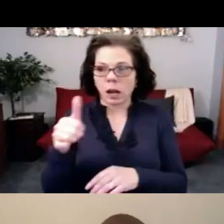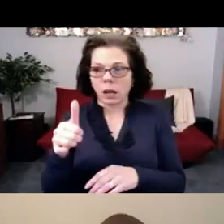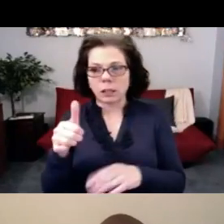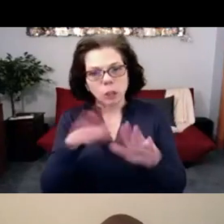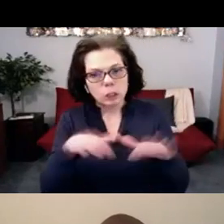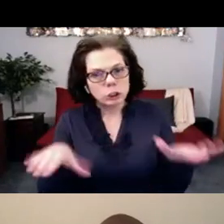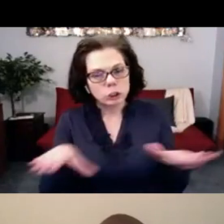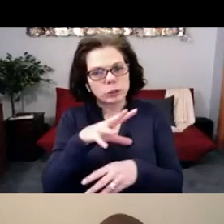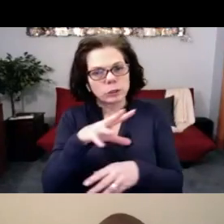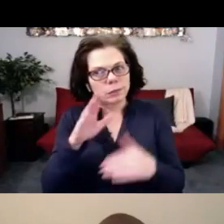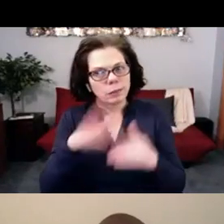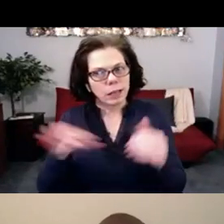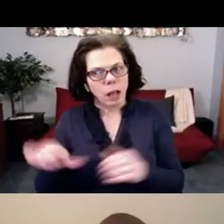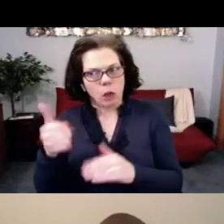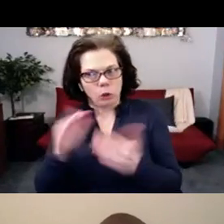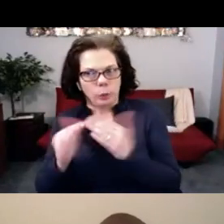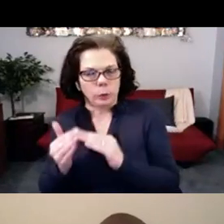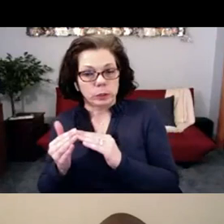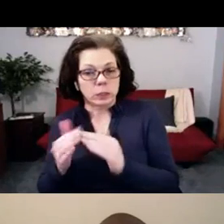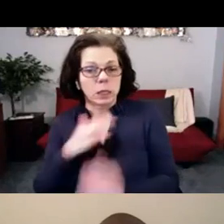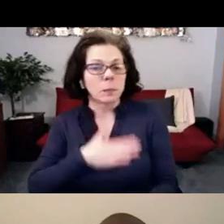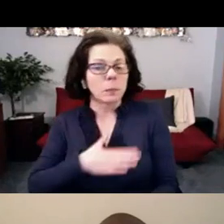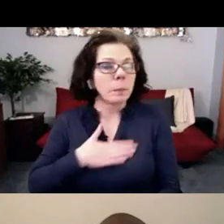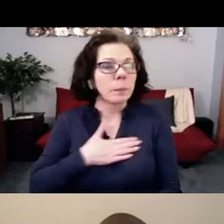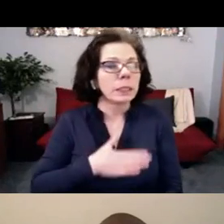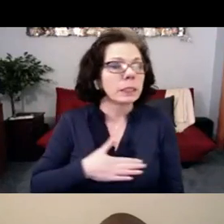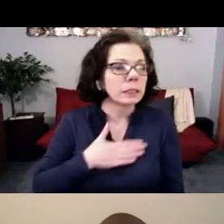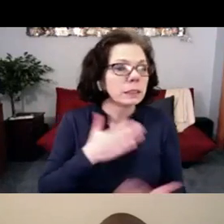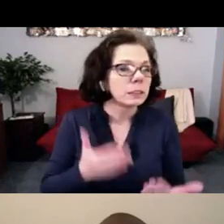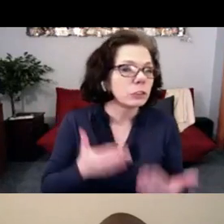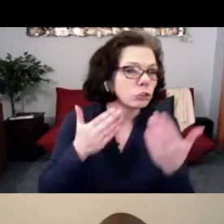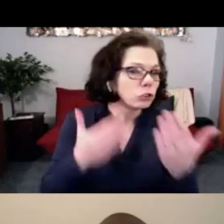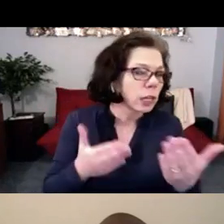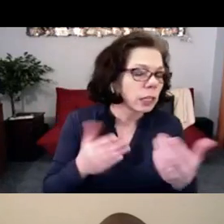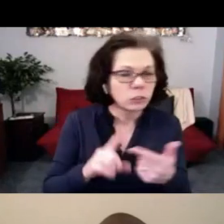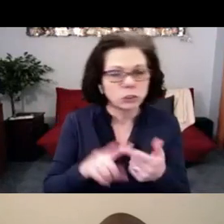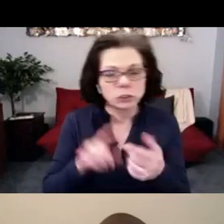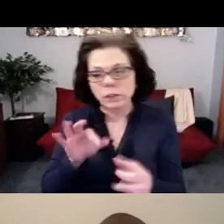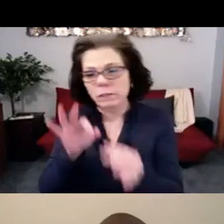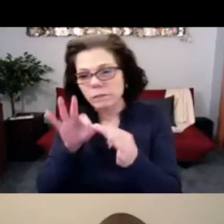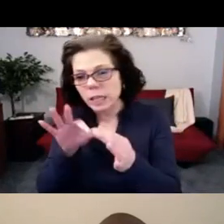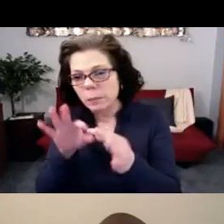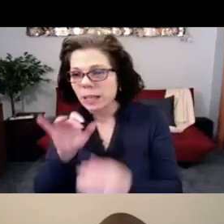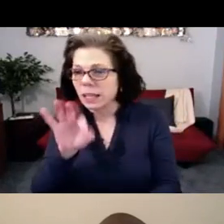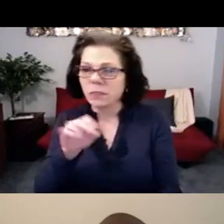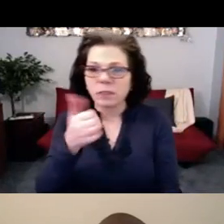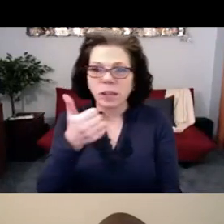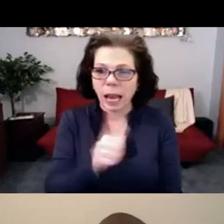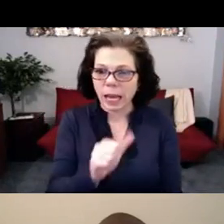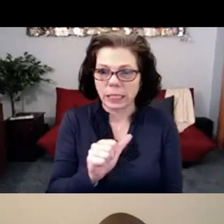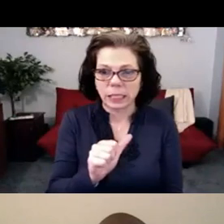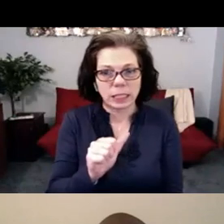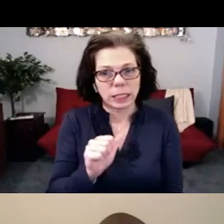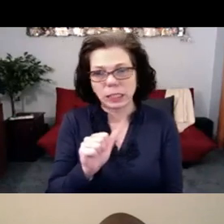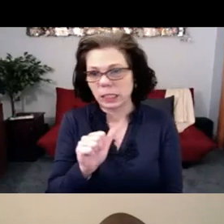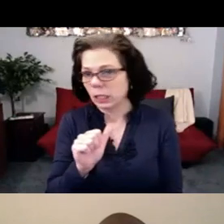same. Please do suggest to us, not just questions, but provide us feedback and suggestions. If there's any way that we